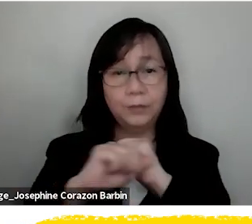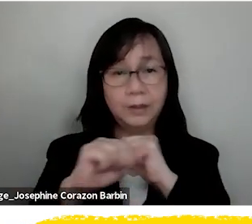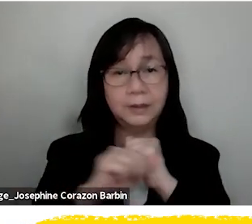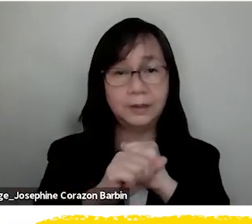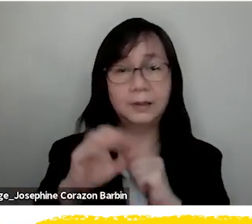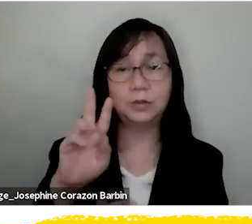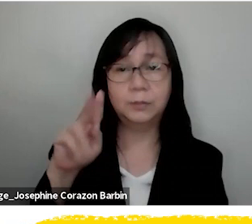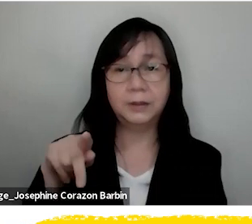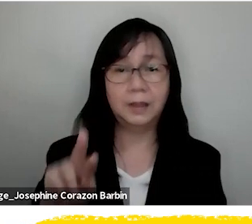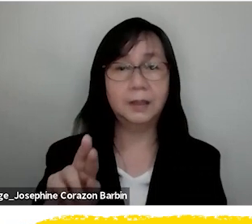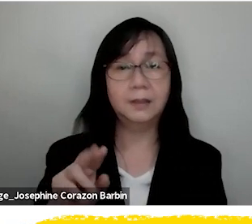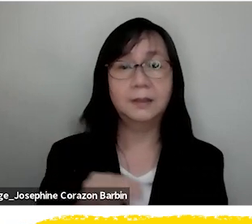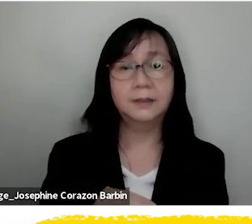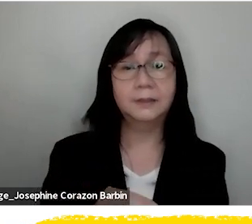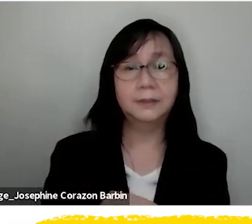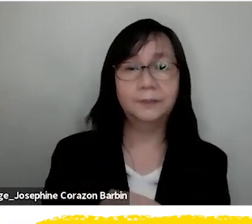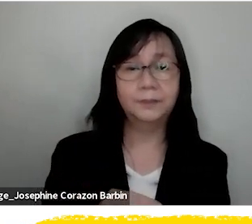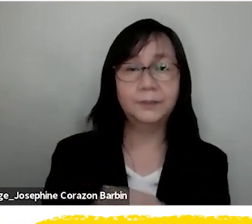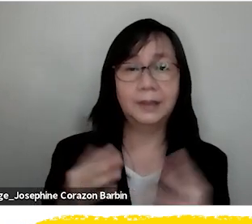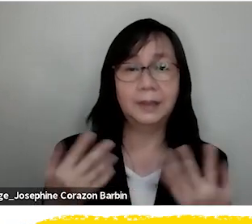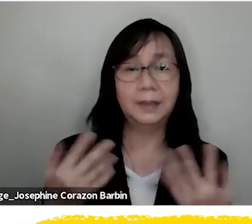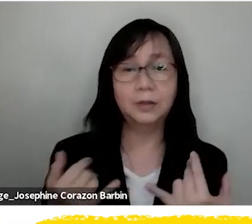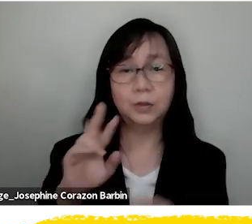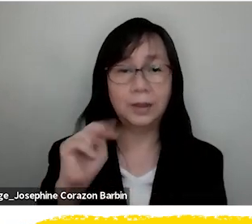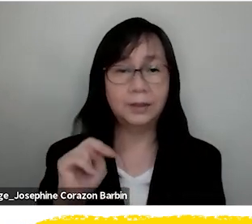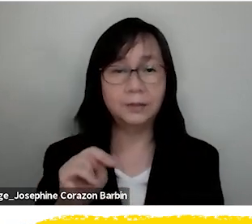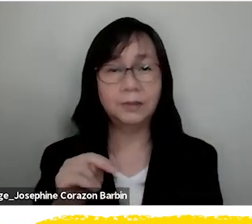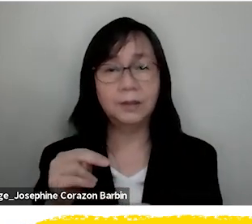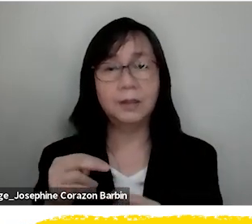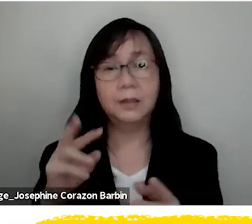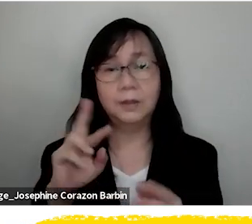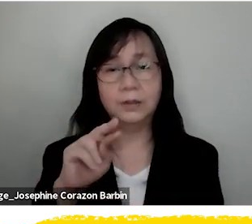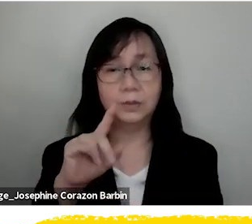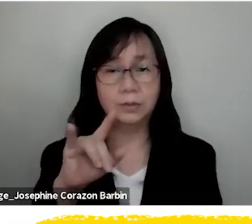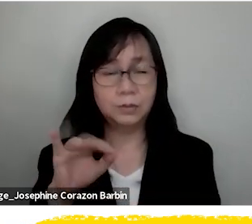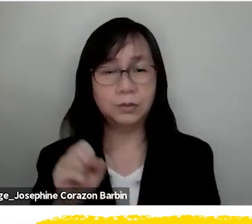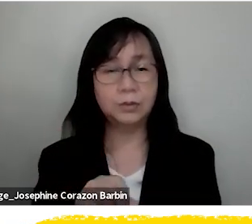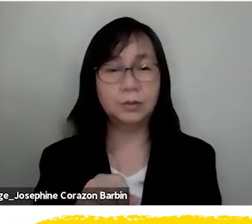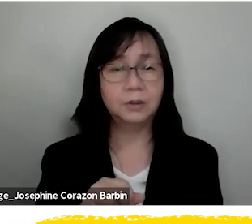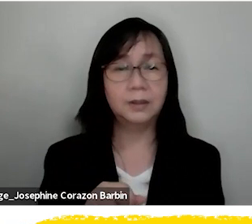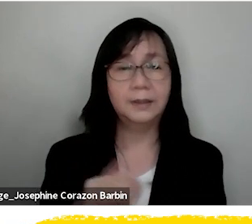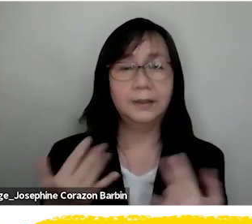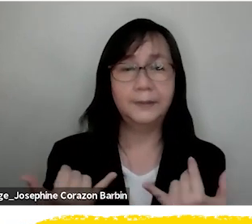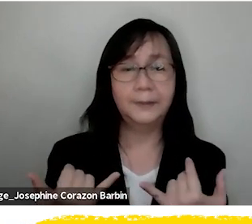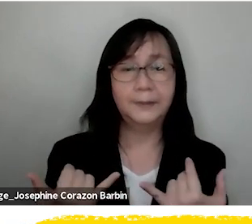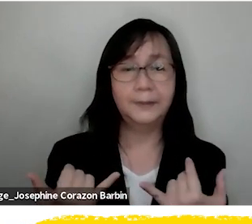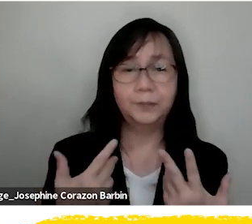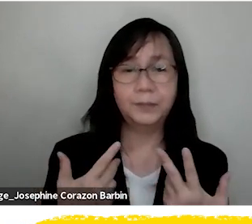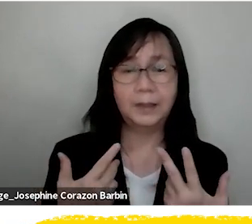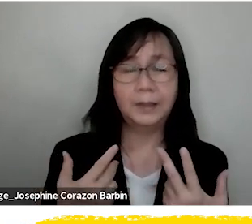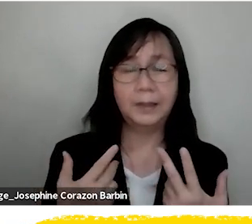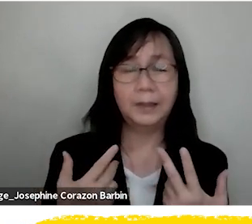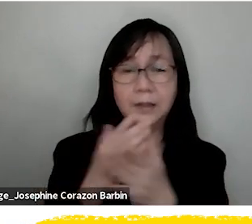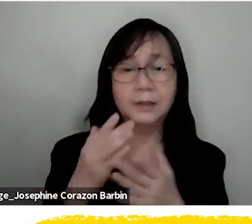defenders into the UN resolutions, GA, General Assembly, but also Human Rights